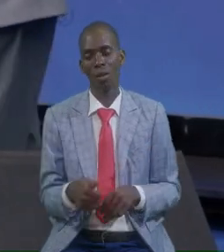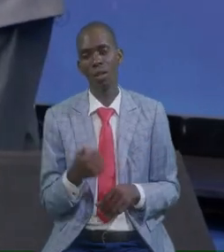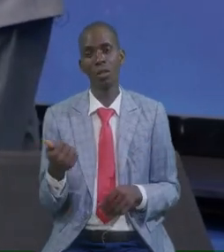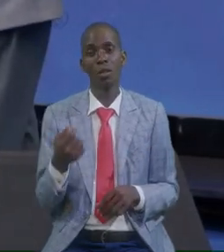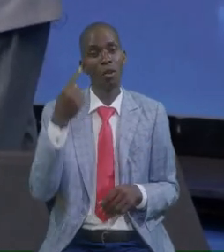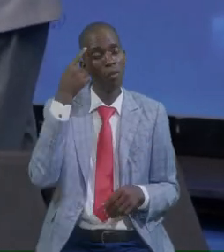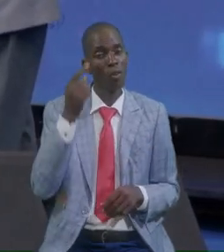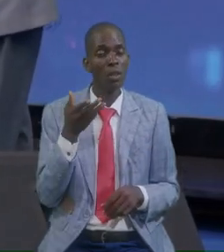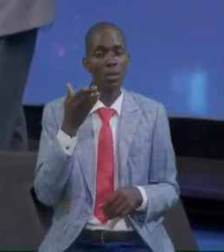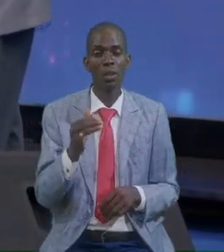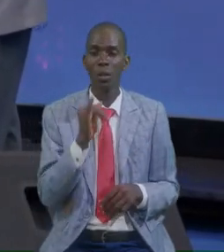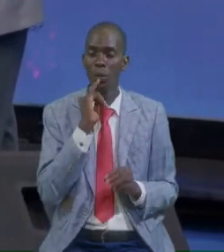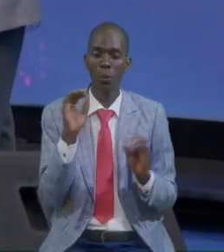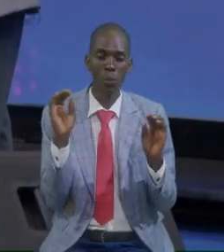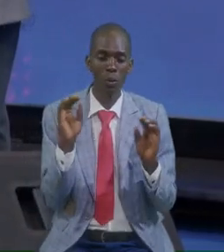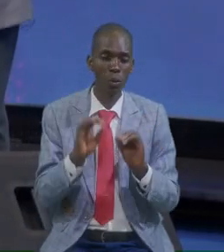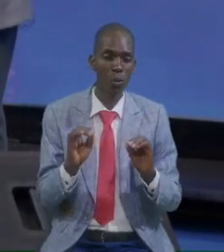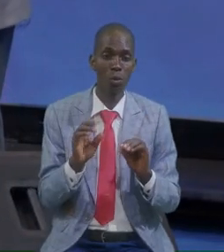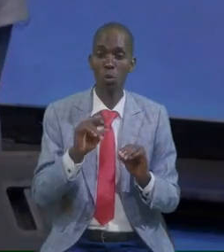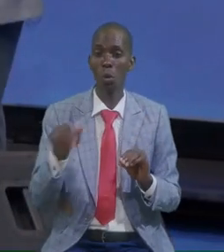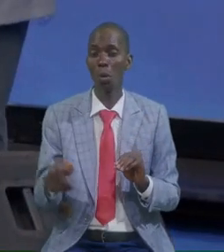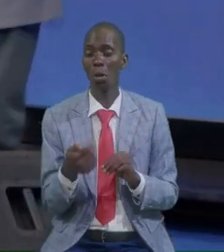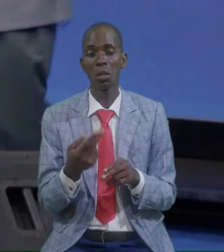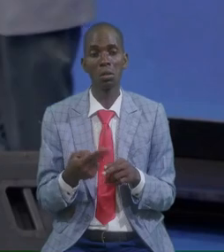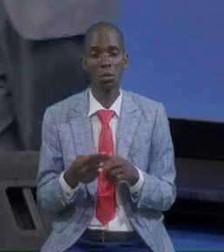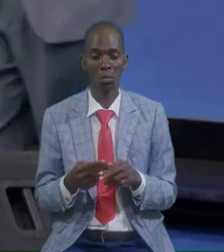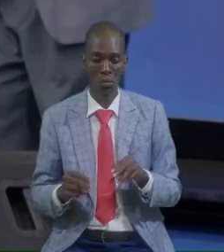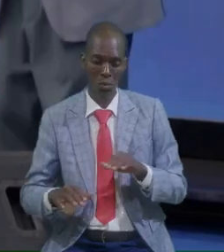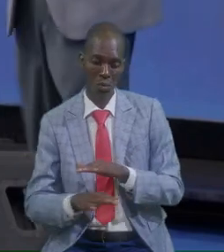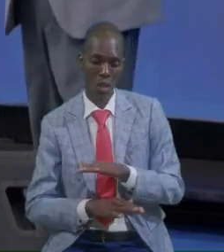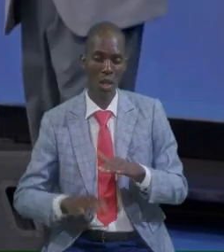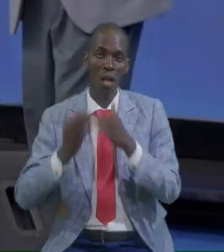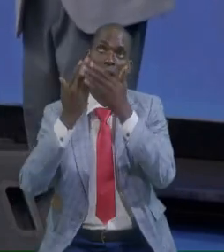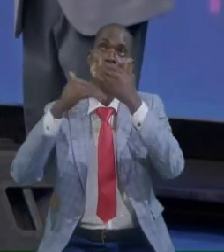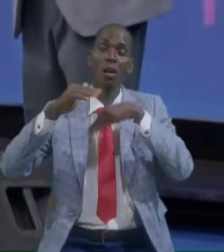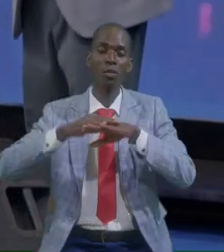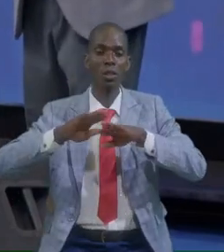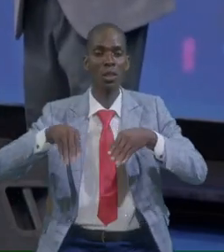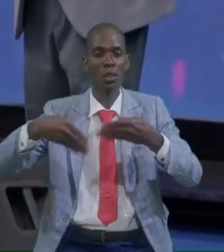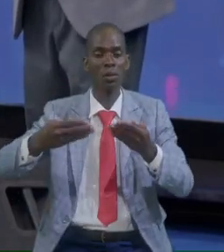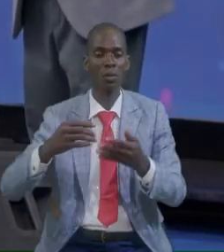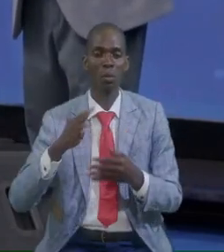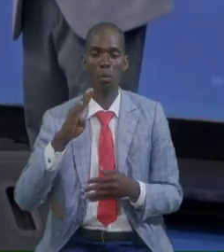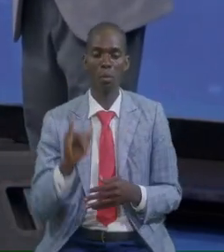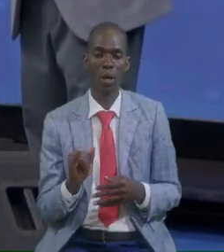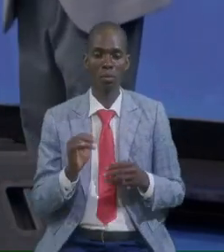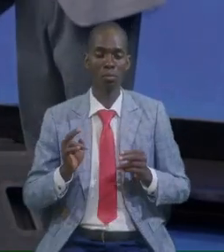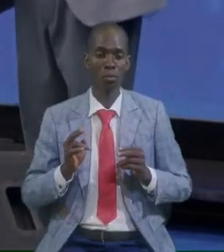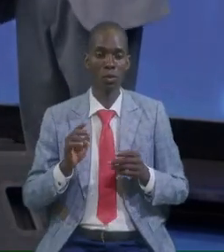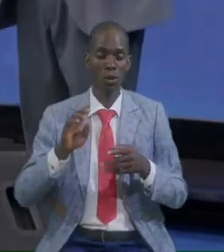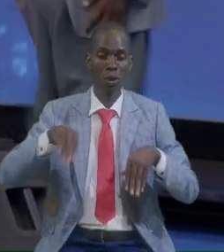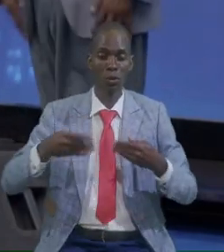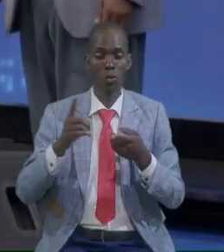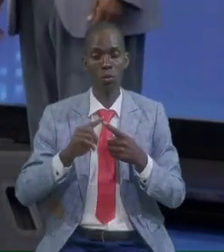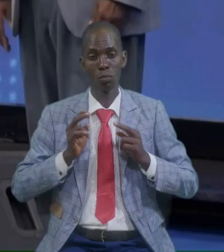is none other name under heaven given among men whereby we